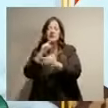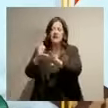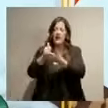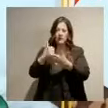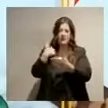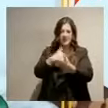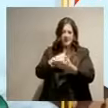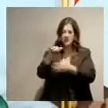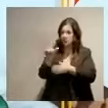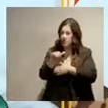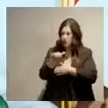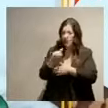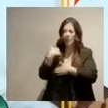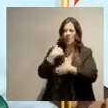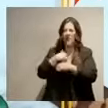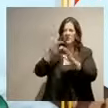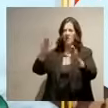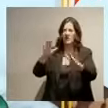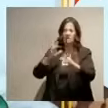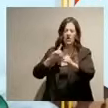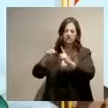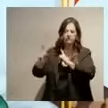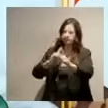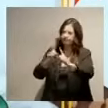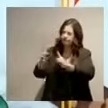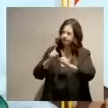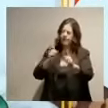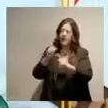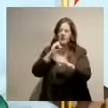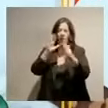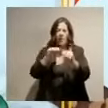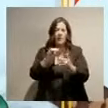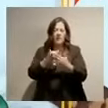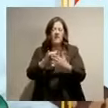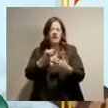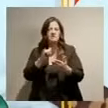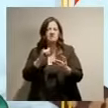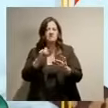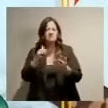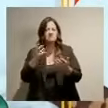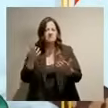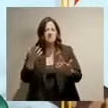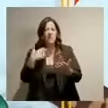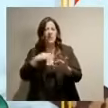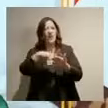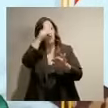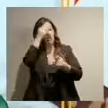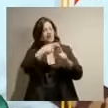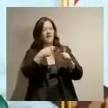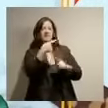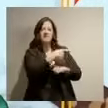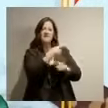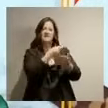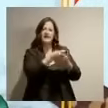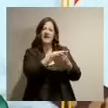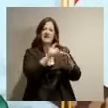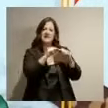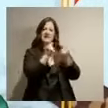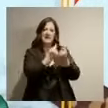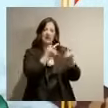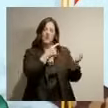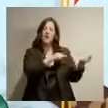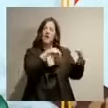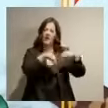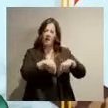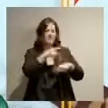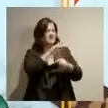and we have outstanding dialogues, and we hope they learn from finance team, which is all assembled here. Job well